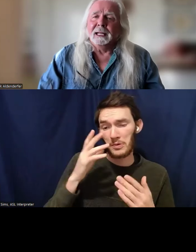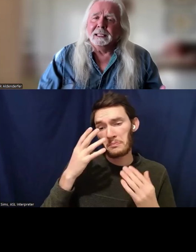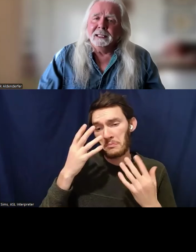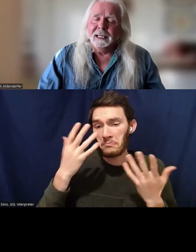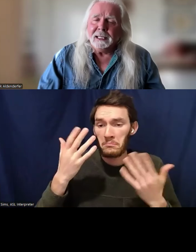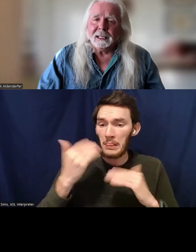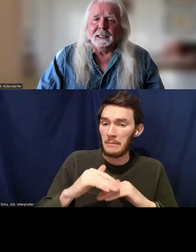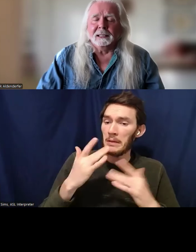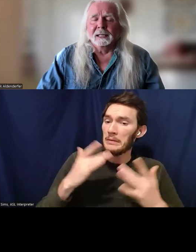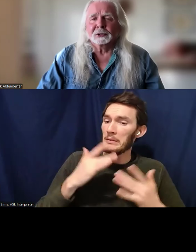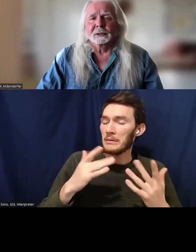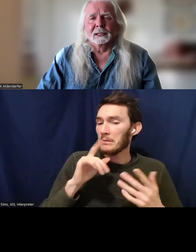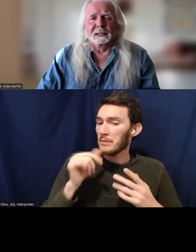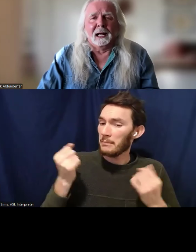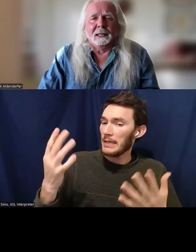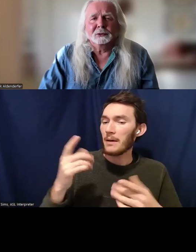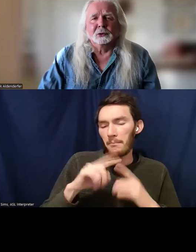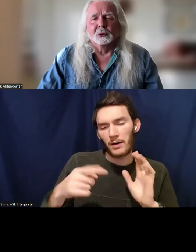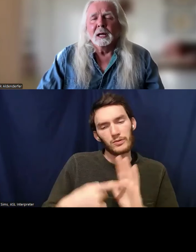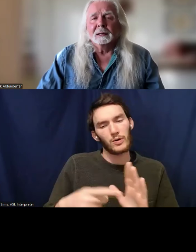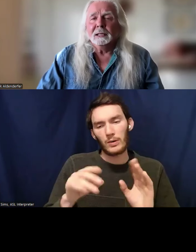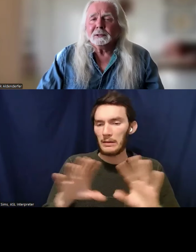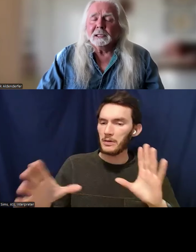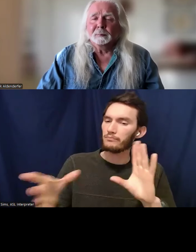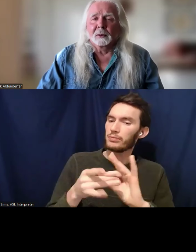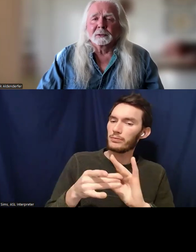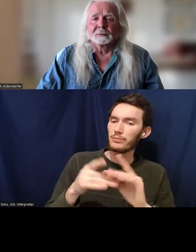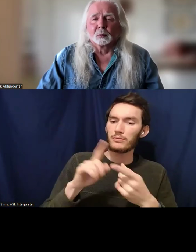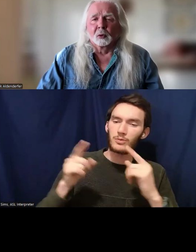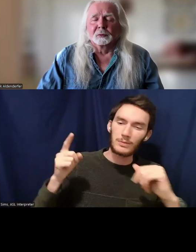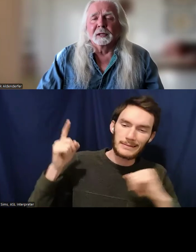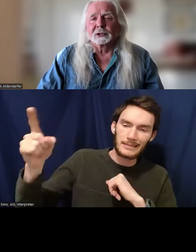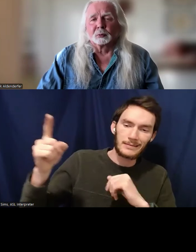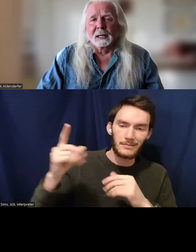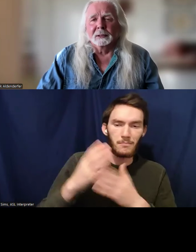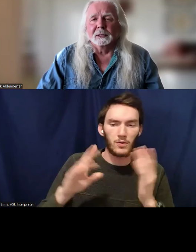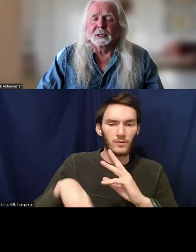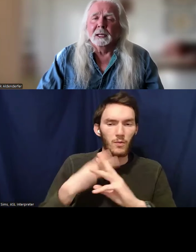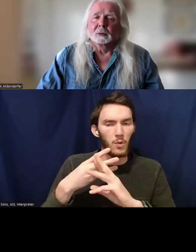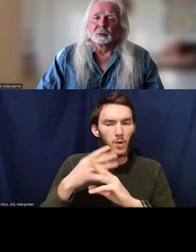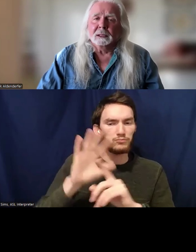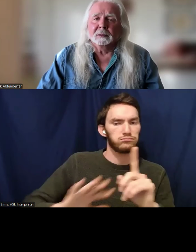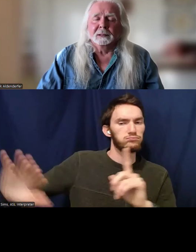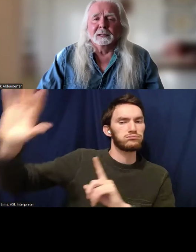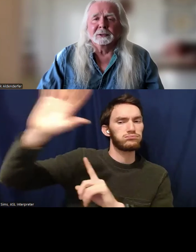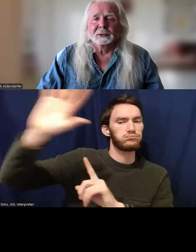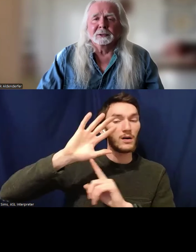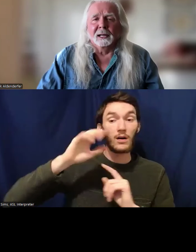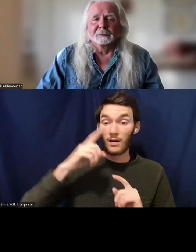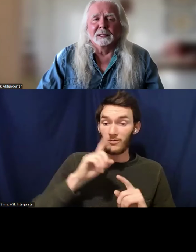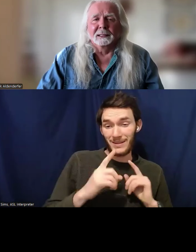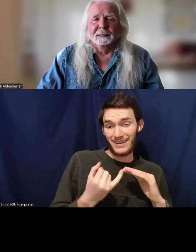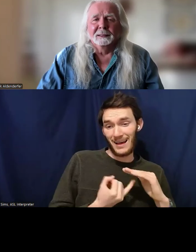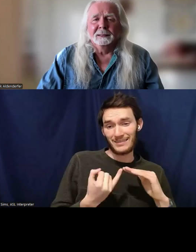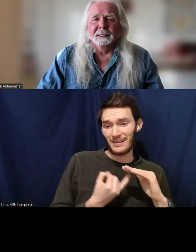they indicate connections and ties to distant parts of the world that surrounded this relatively isolated